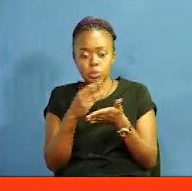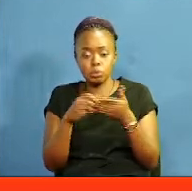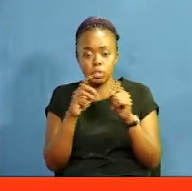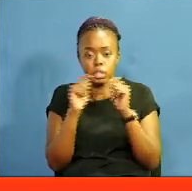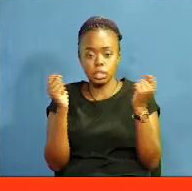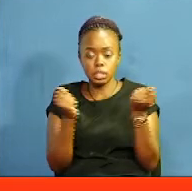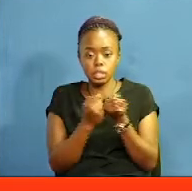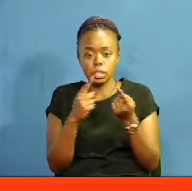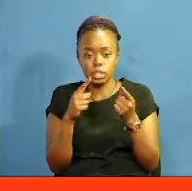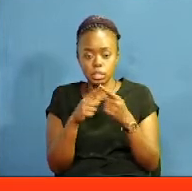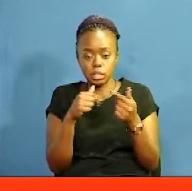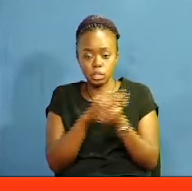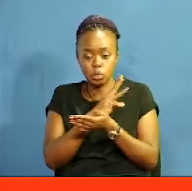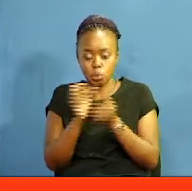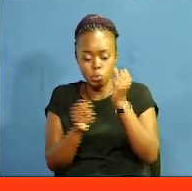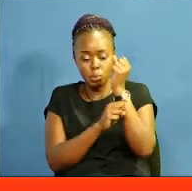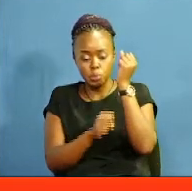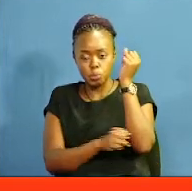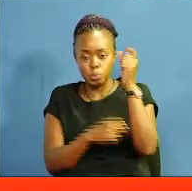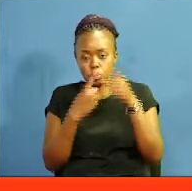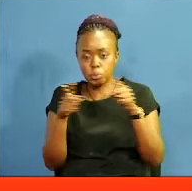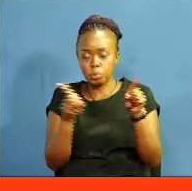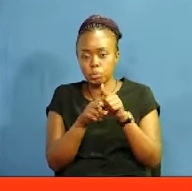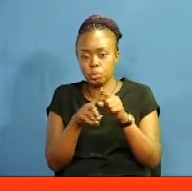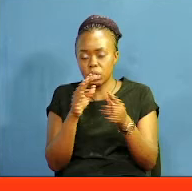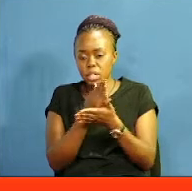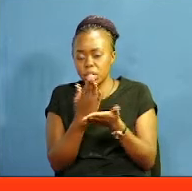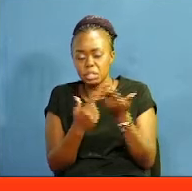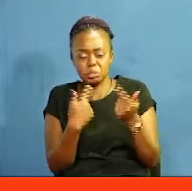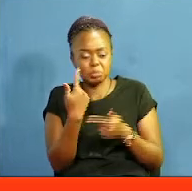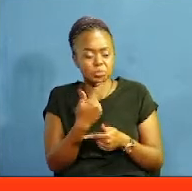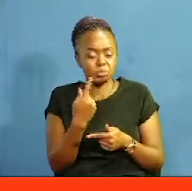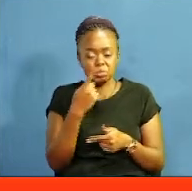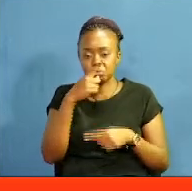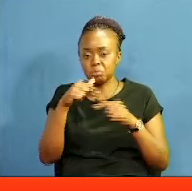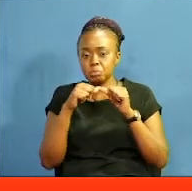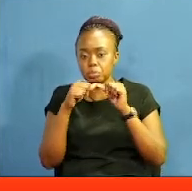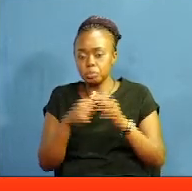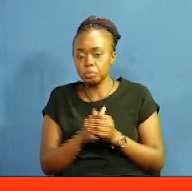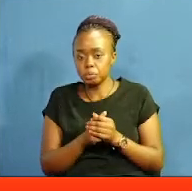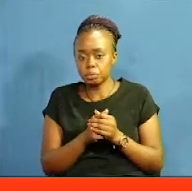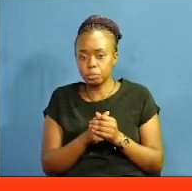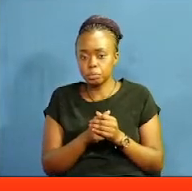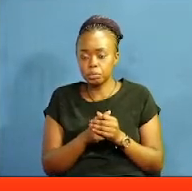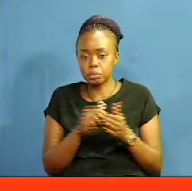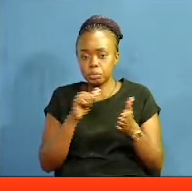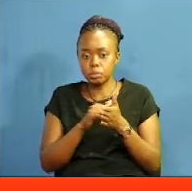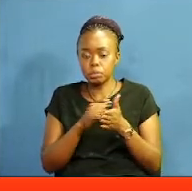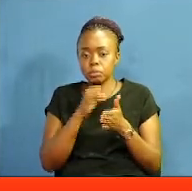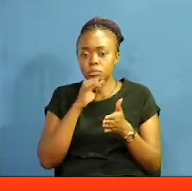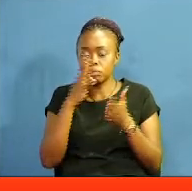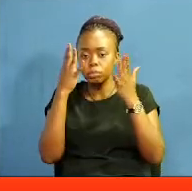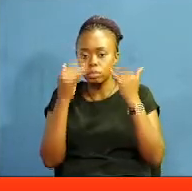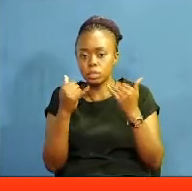are trying to consolidate their support base, but some of them are just vying for the sake of vying. Right. That's so interesting of you.